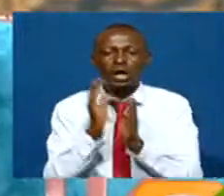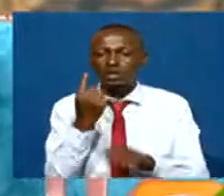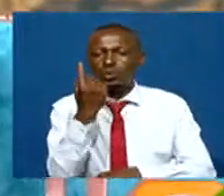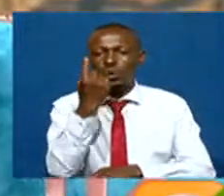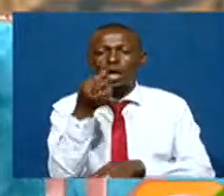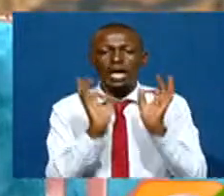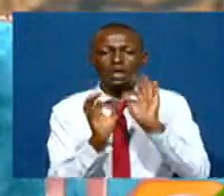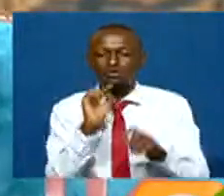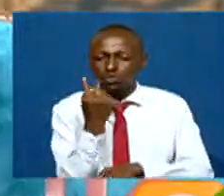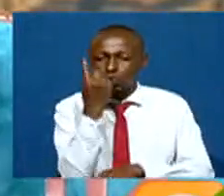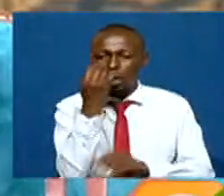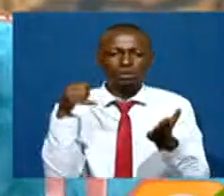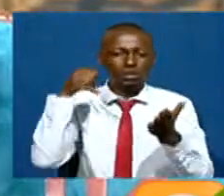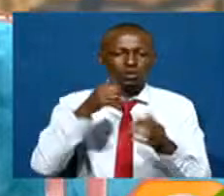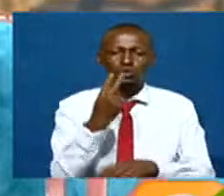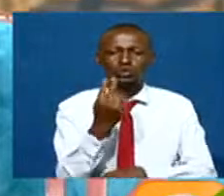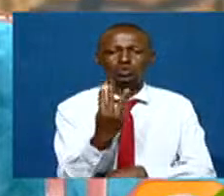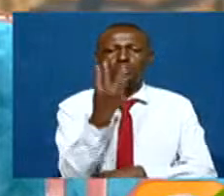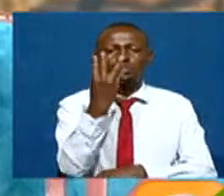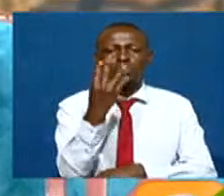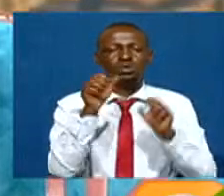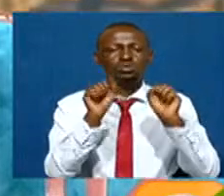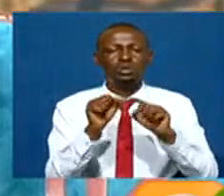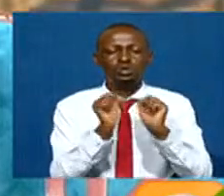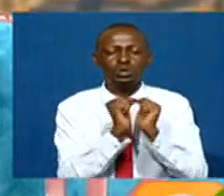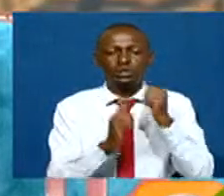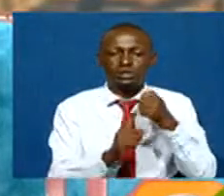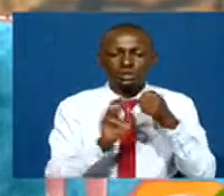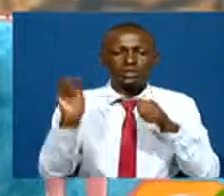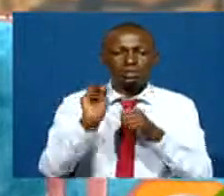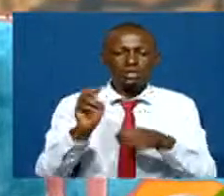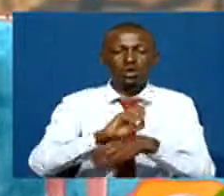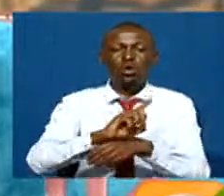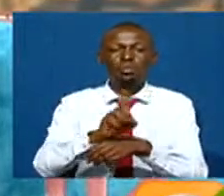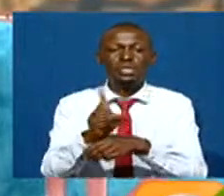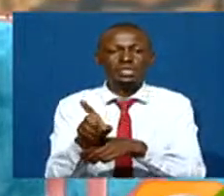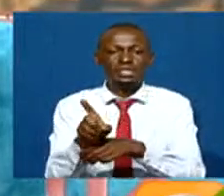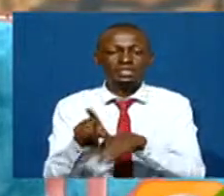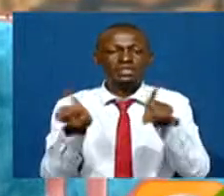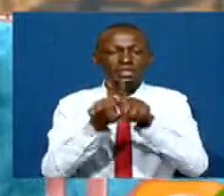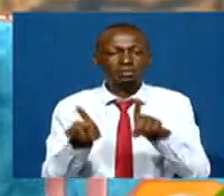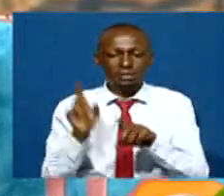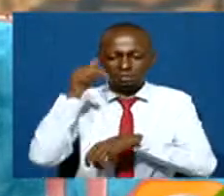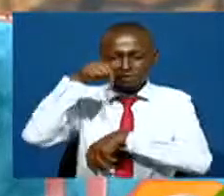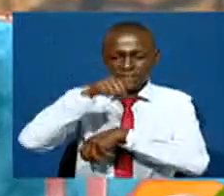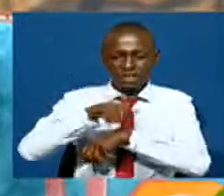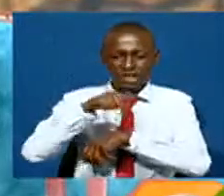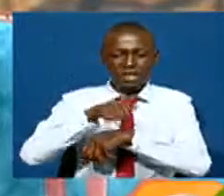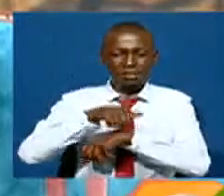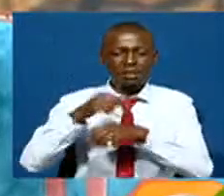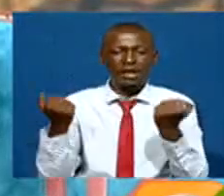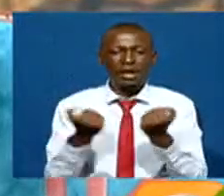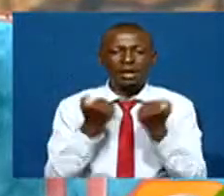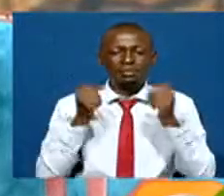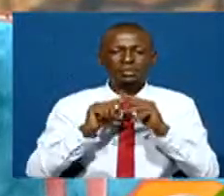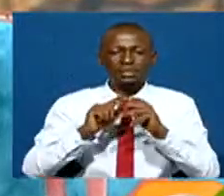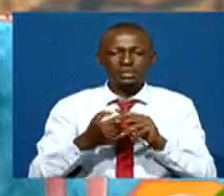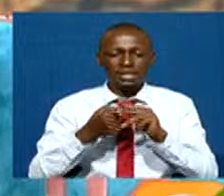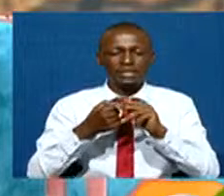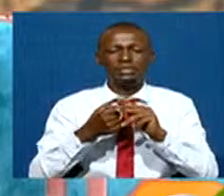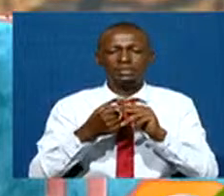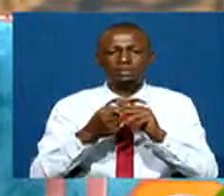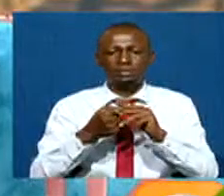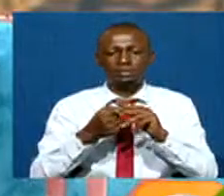put one in 24, it will actually be 16 million minutes, which is exactly the period it would have transpired from the